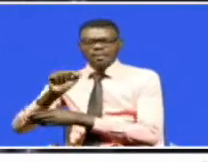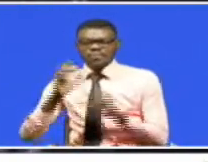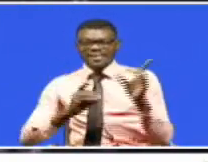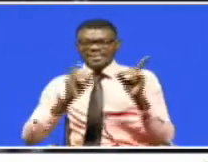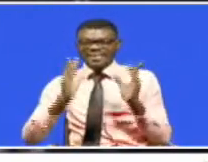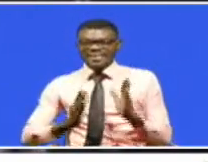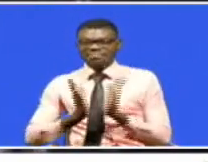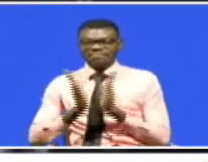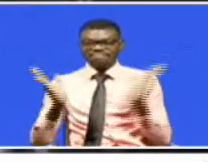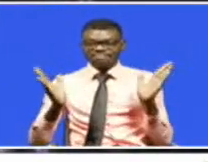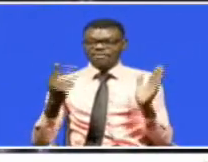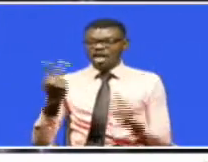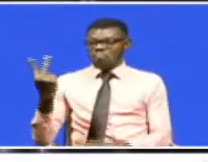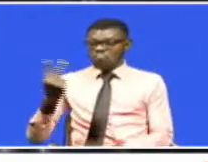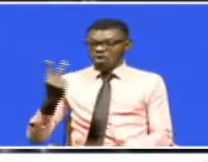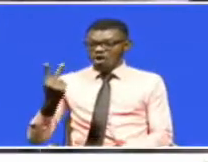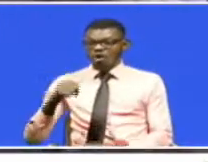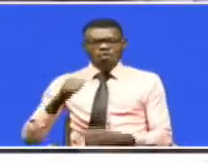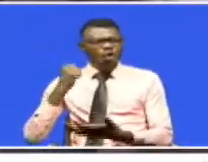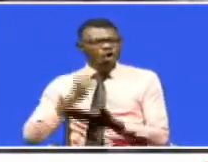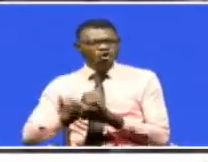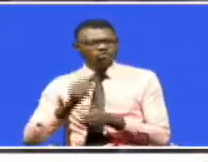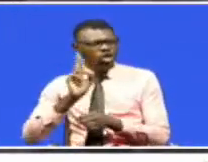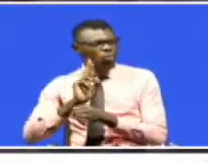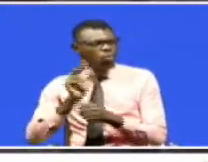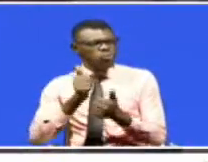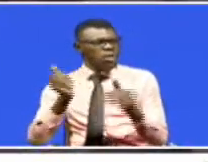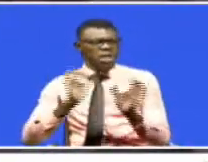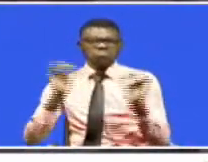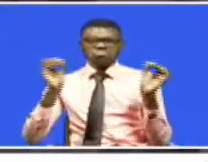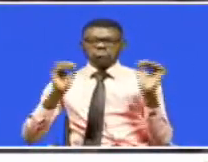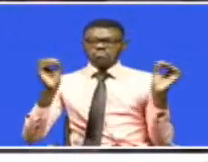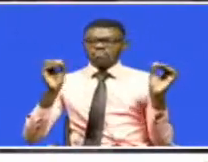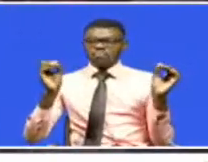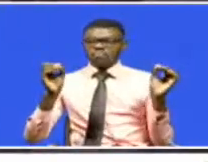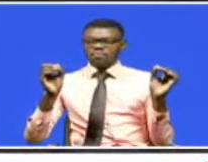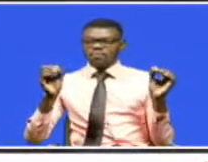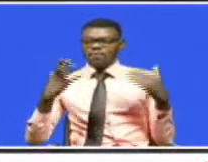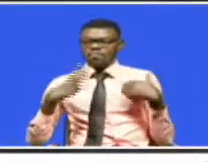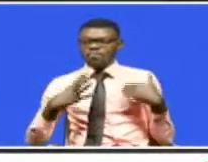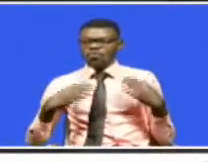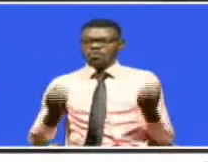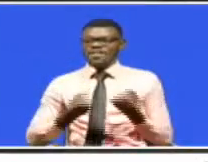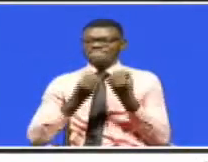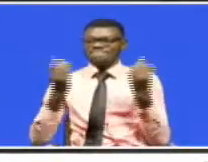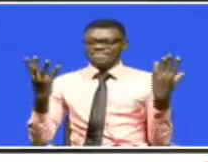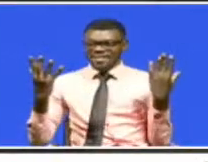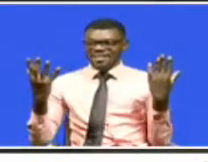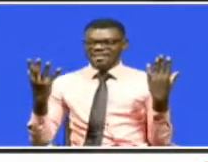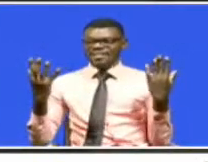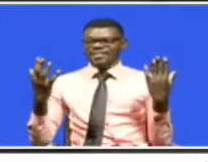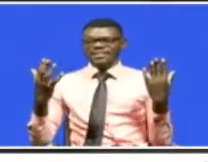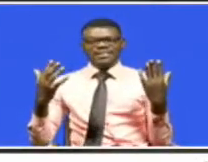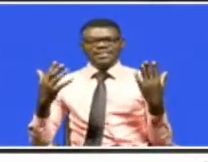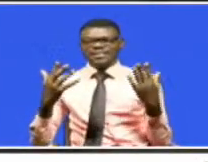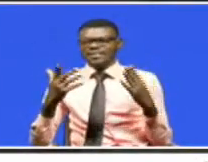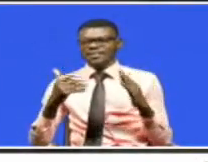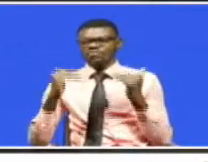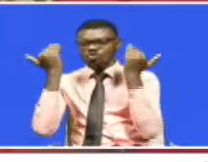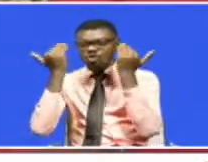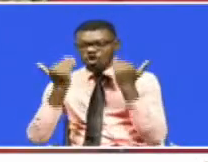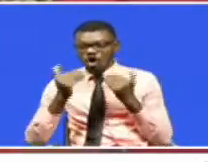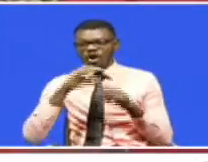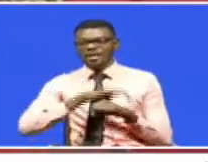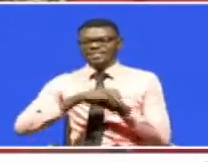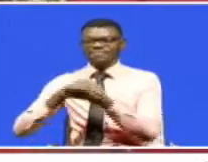Gidinji are facing abuse of office charges. More than two dozen people have been charged in court over the NYS corruption